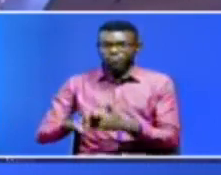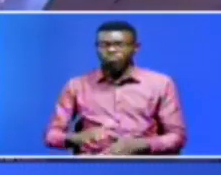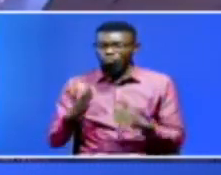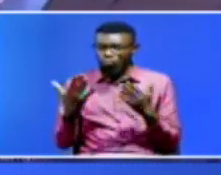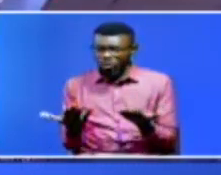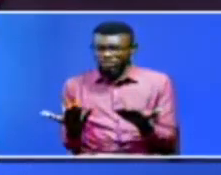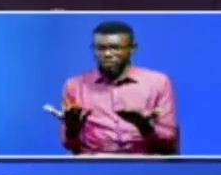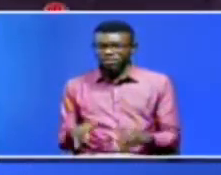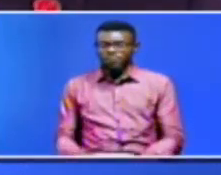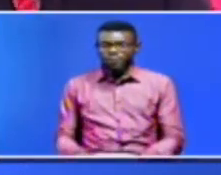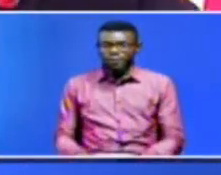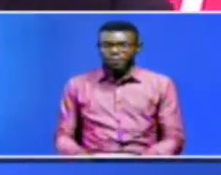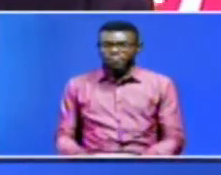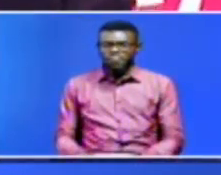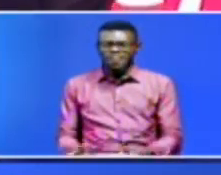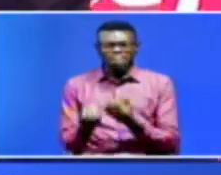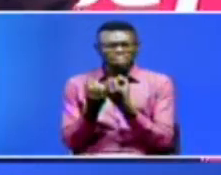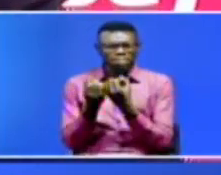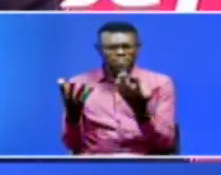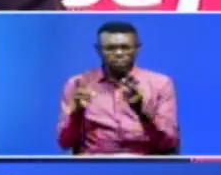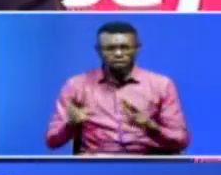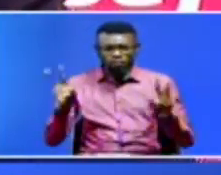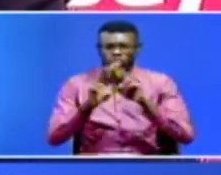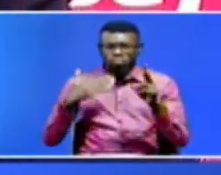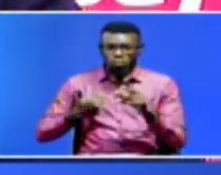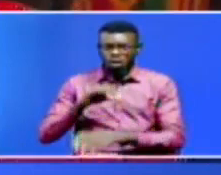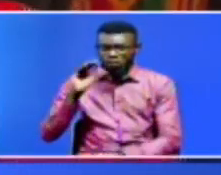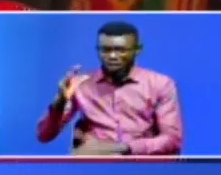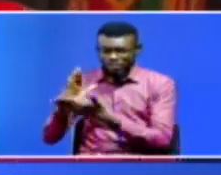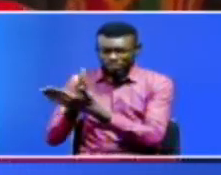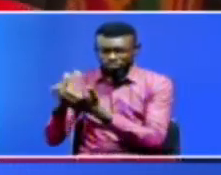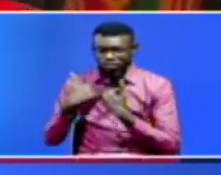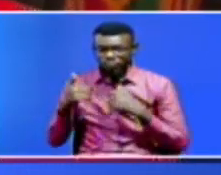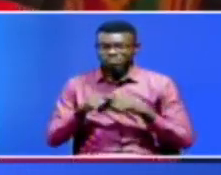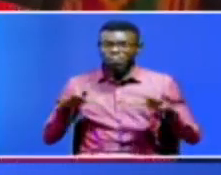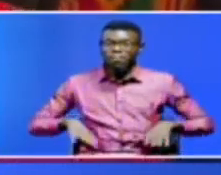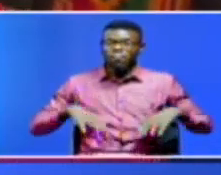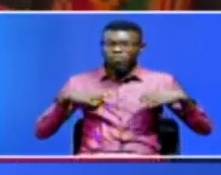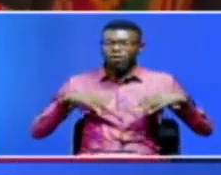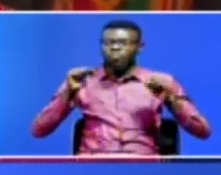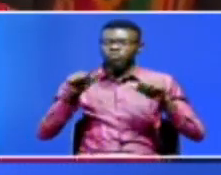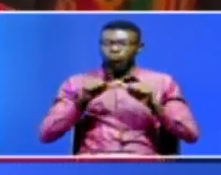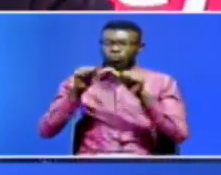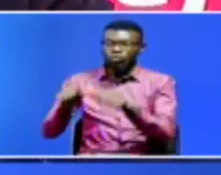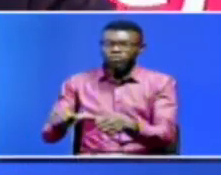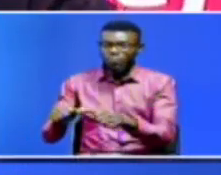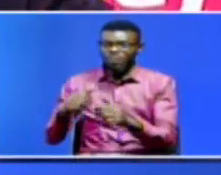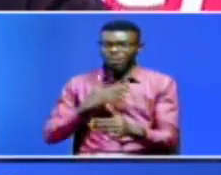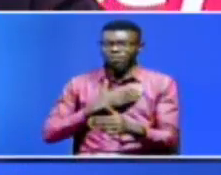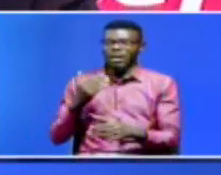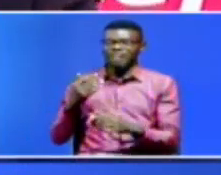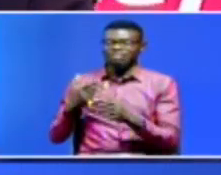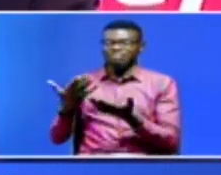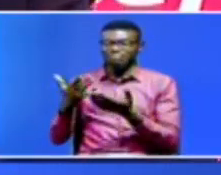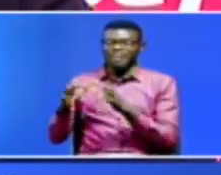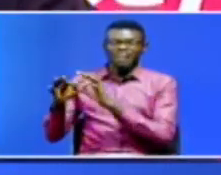that there are many values as Africans that we share, and we are proud that we can continue the tradition that was started